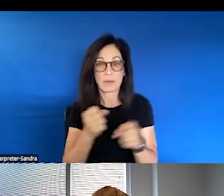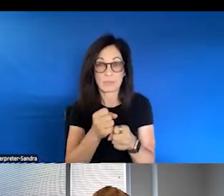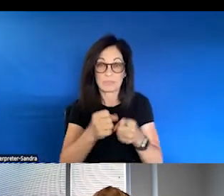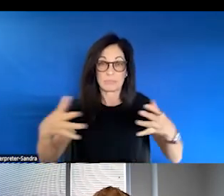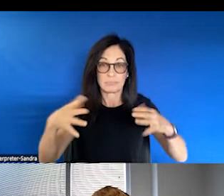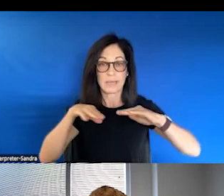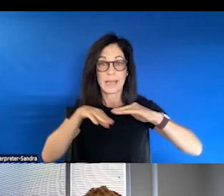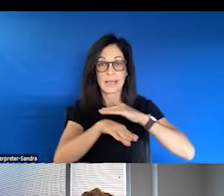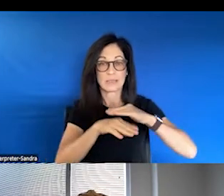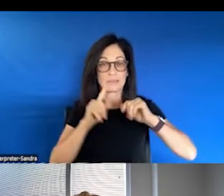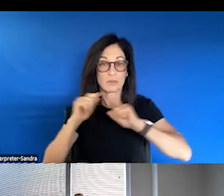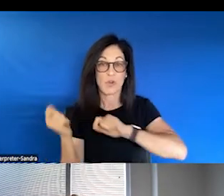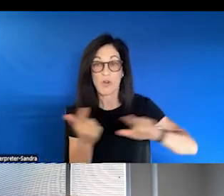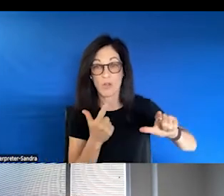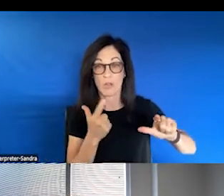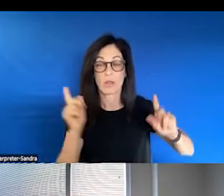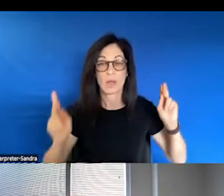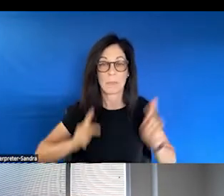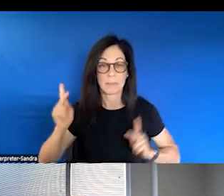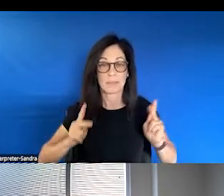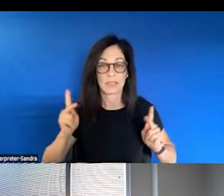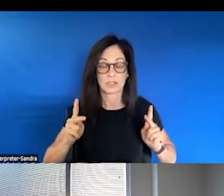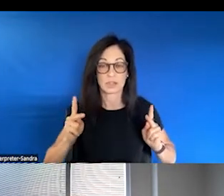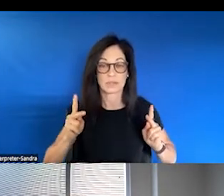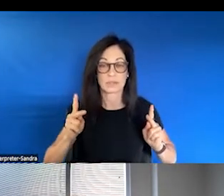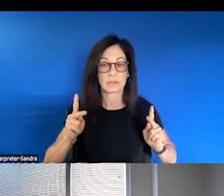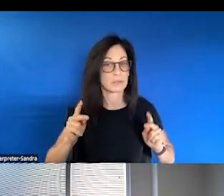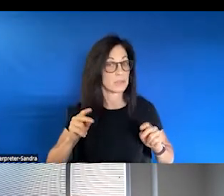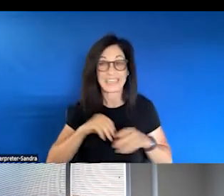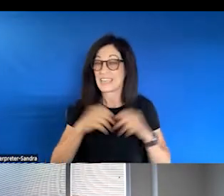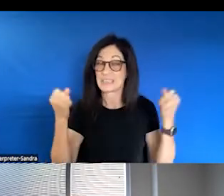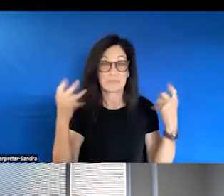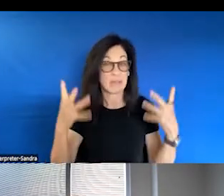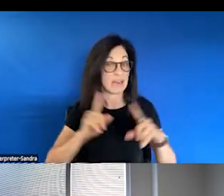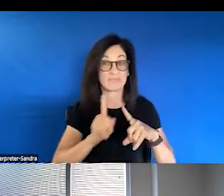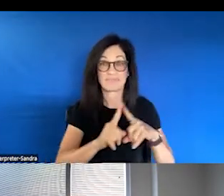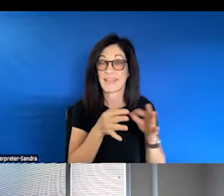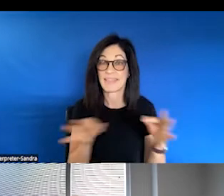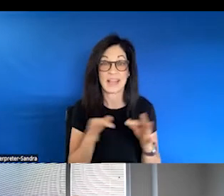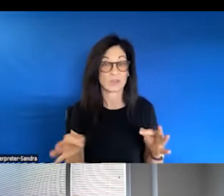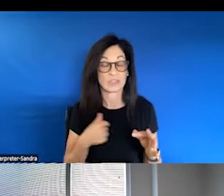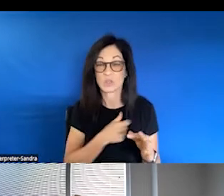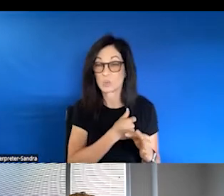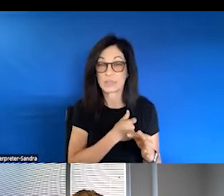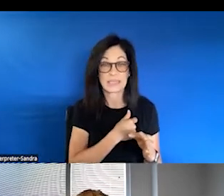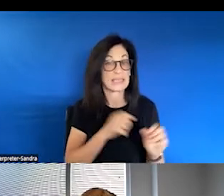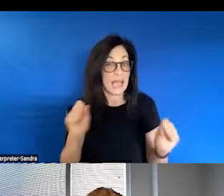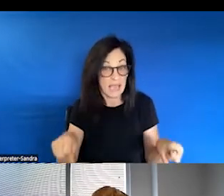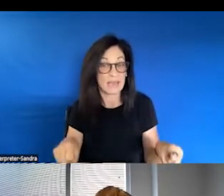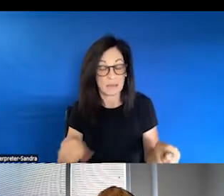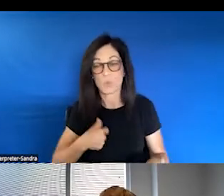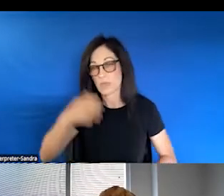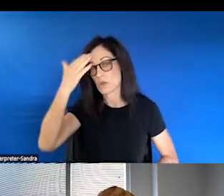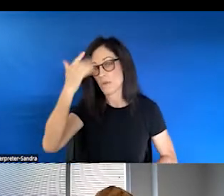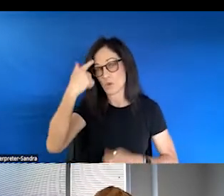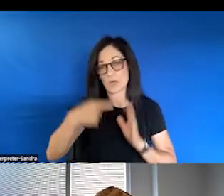access for all populations in as many languages as we can. We know, for